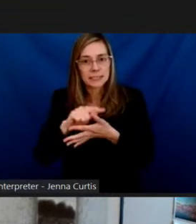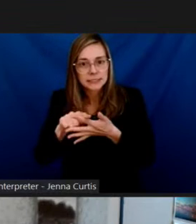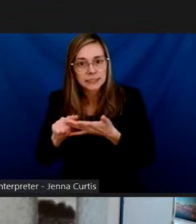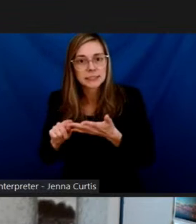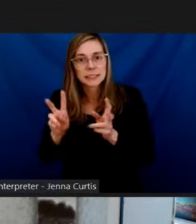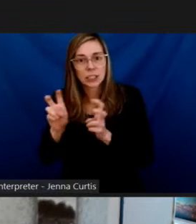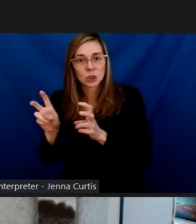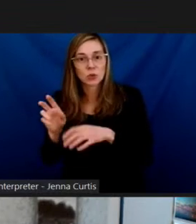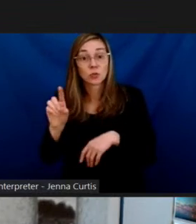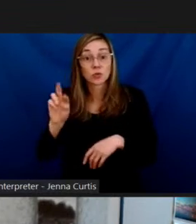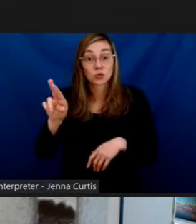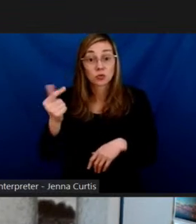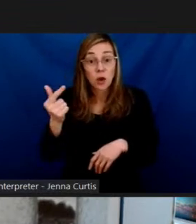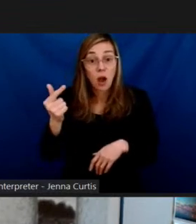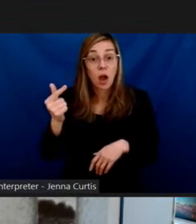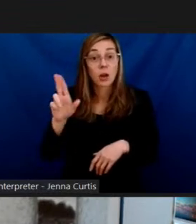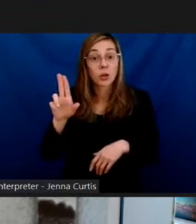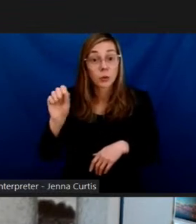and having mental